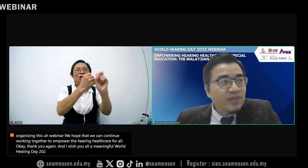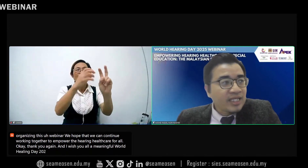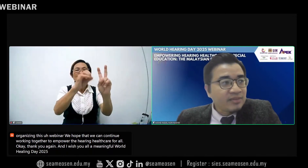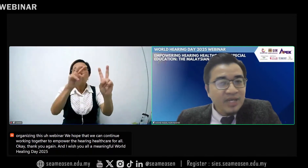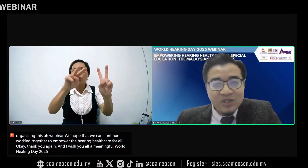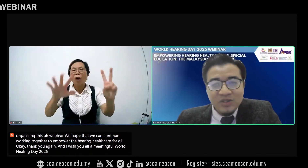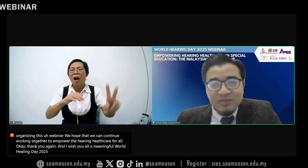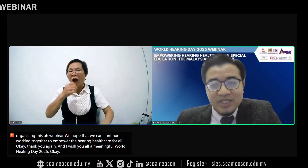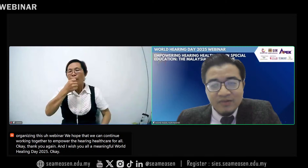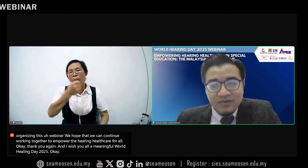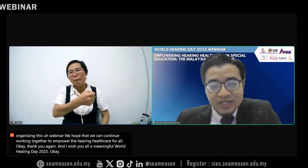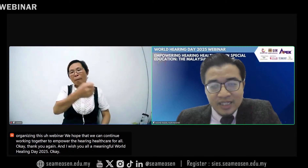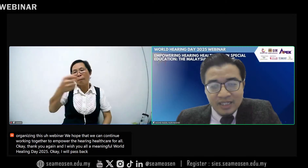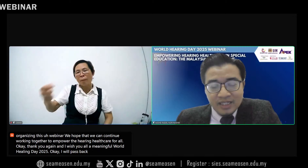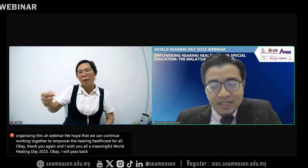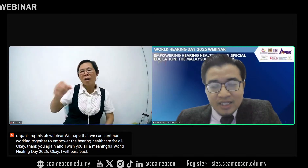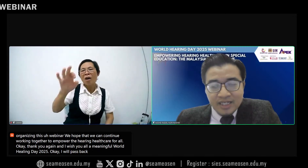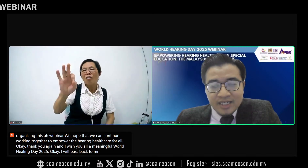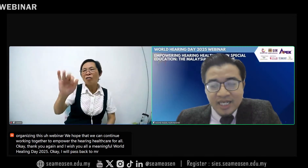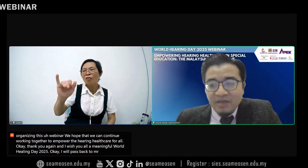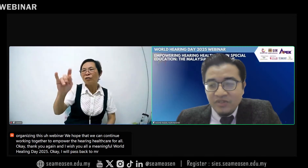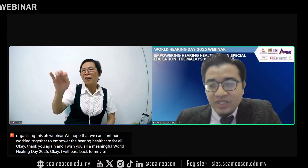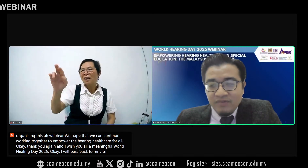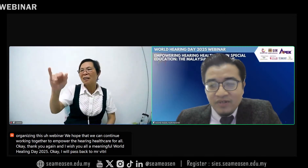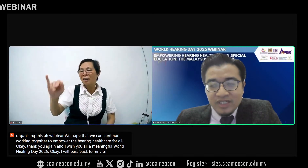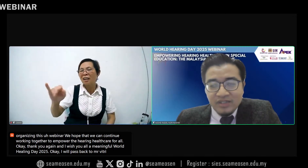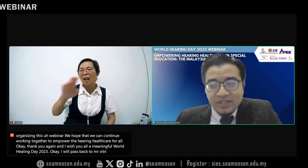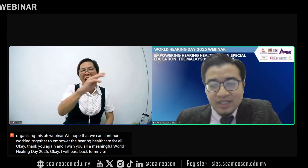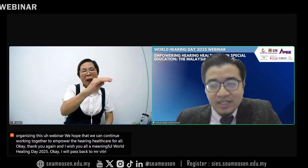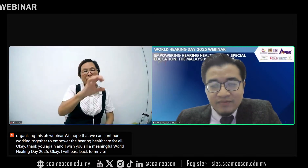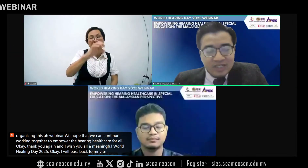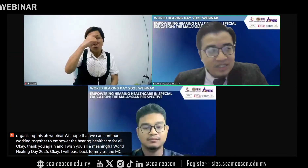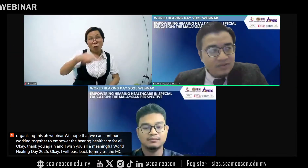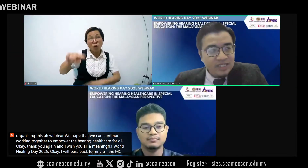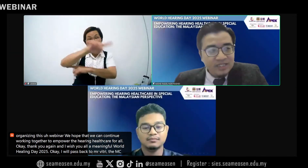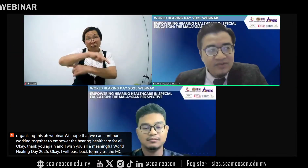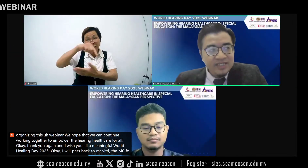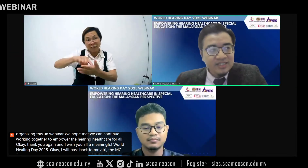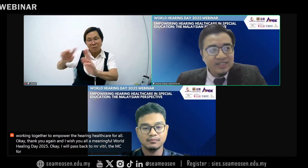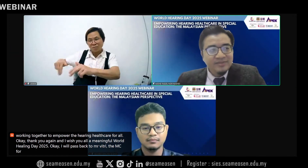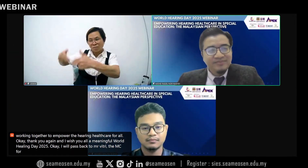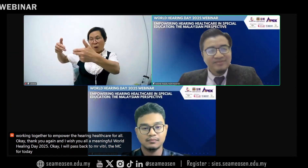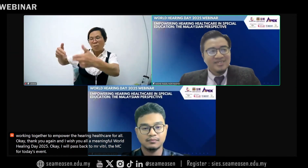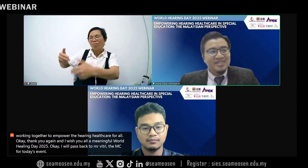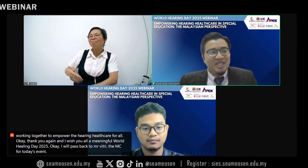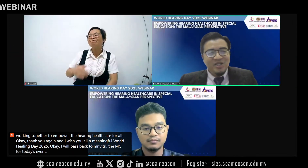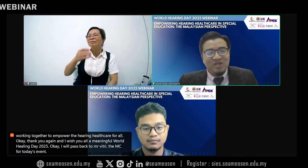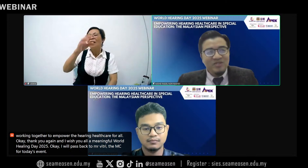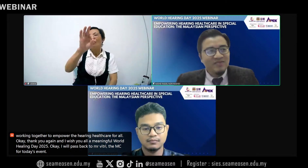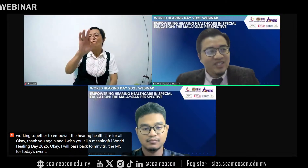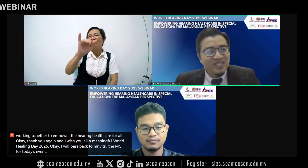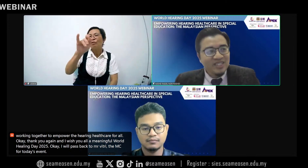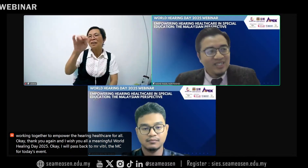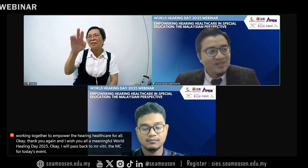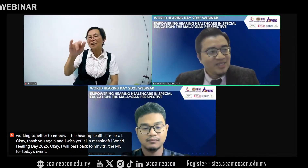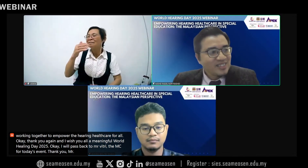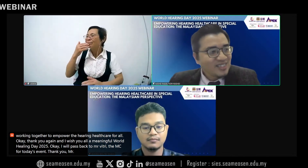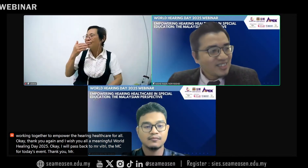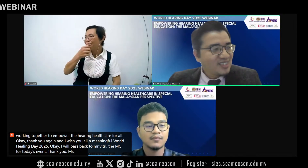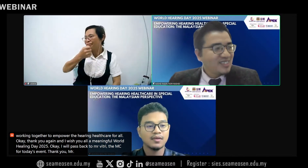I will pass back to Mr. Fitri, the MC for the today's event. Thank you, Mr.